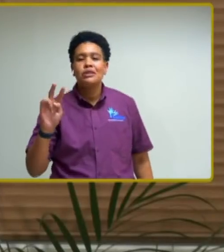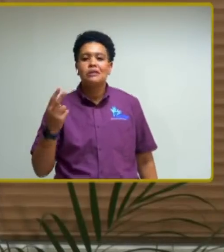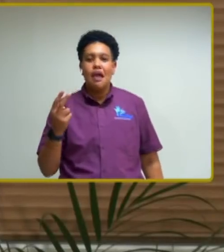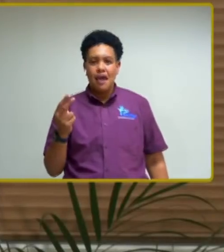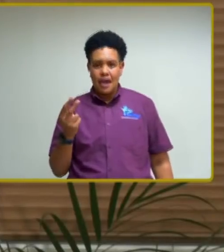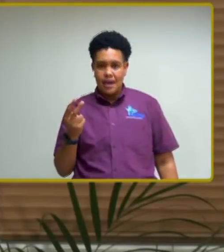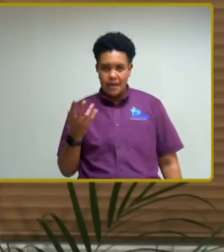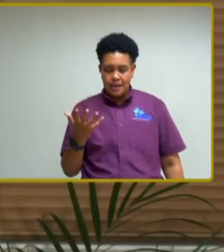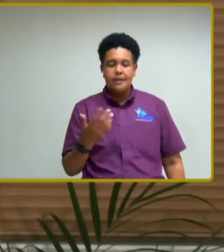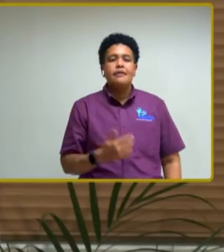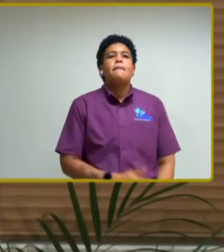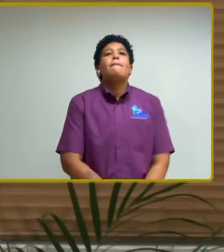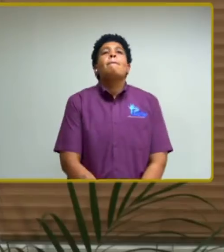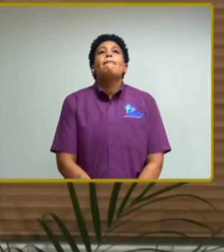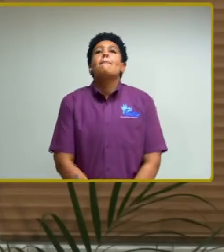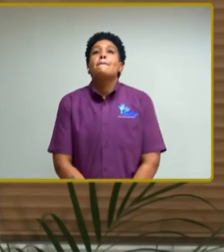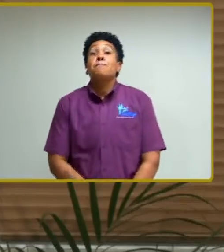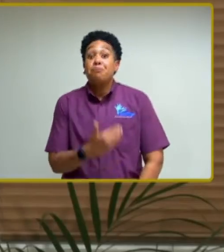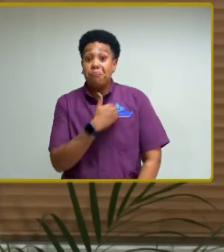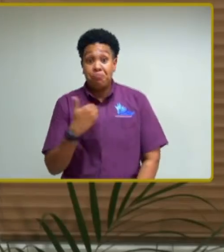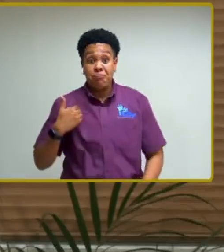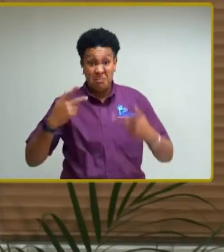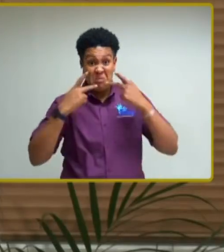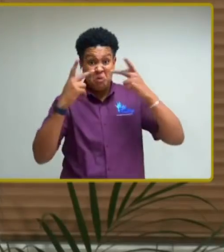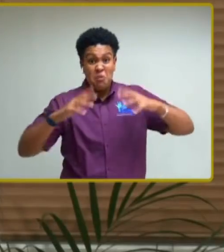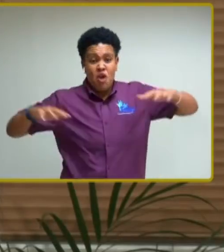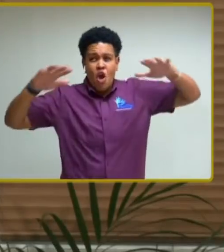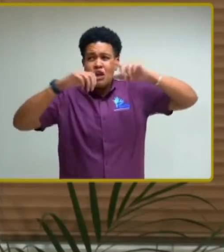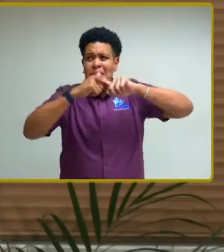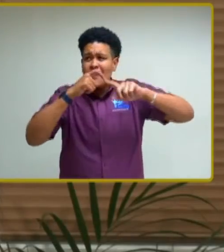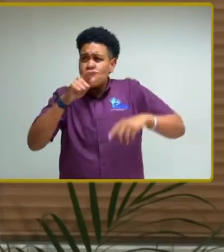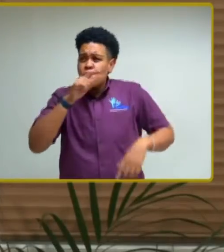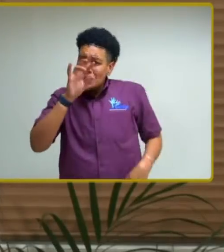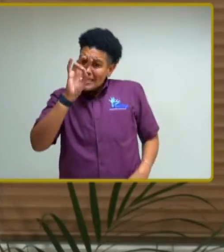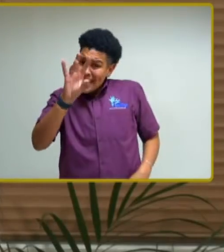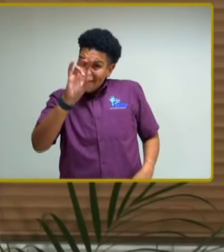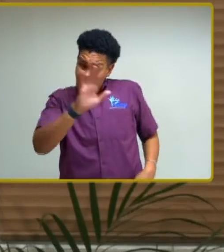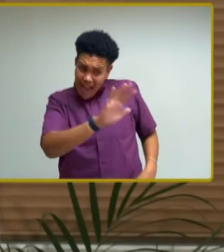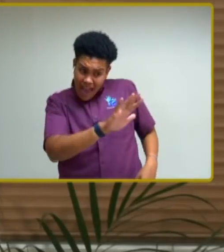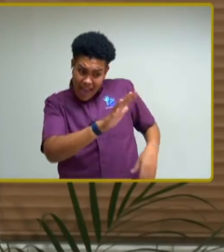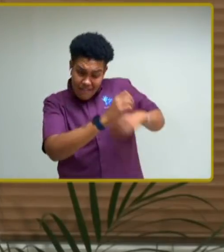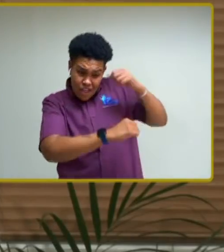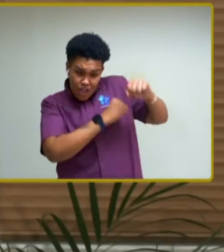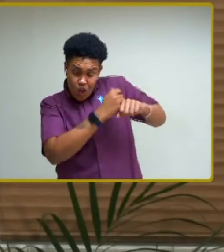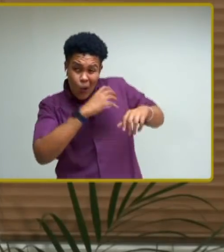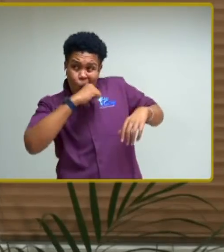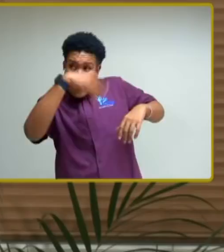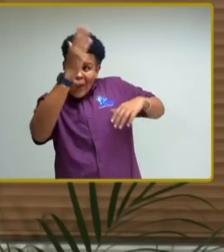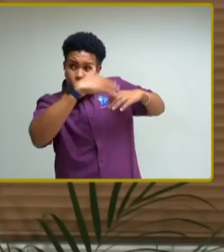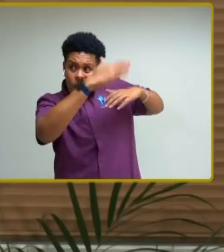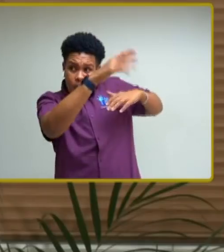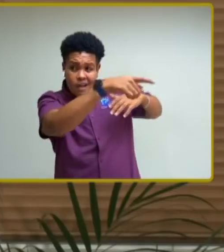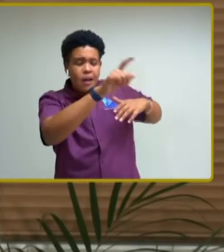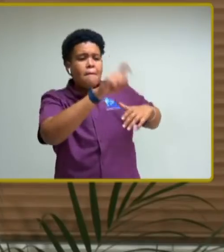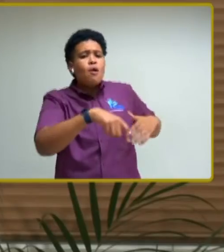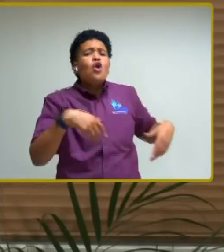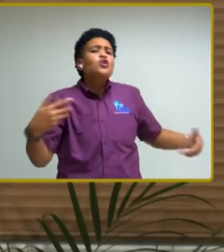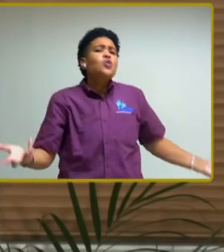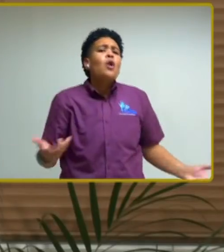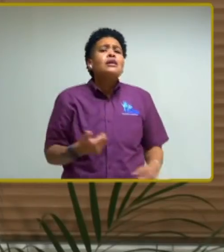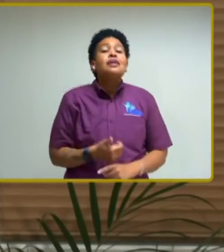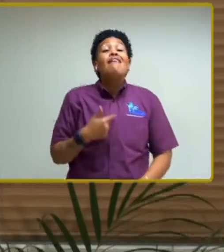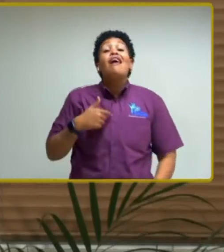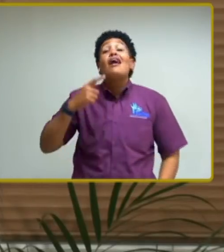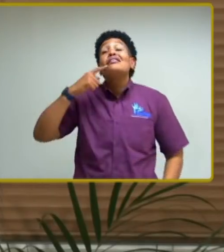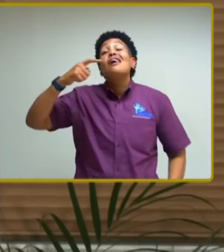2nd. Members of the public who are 75 years and older must, and